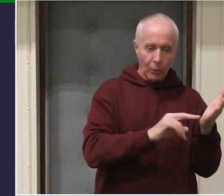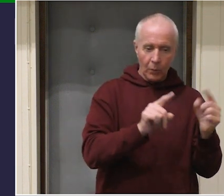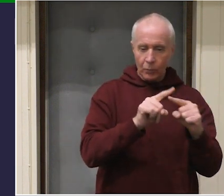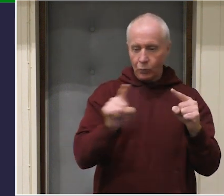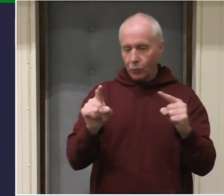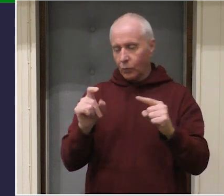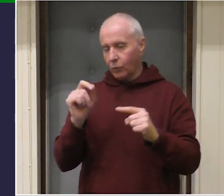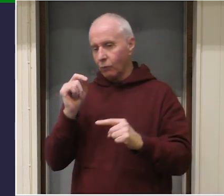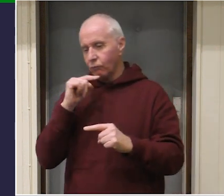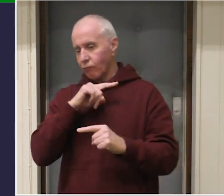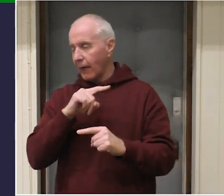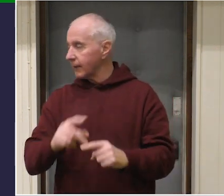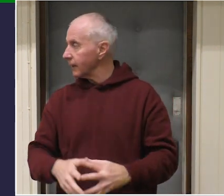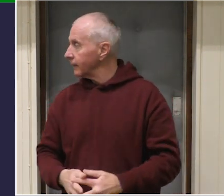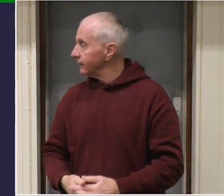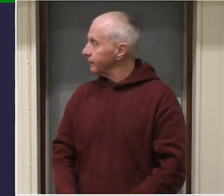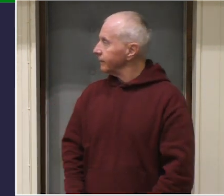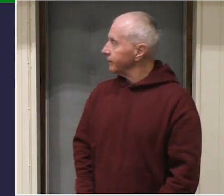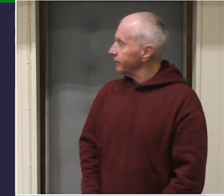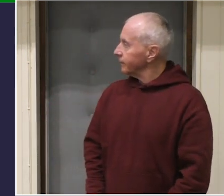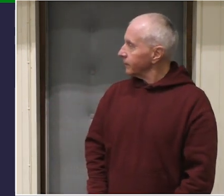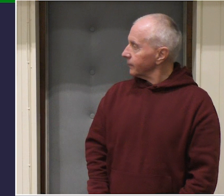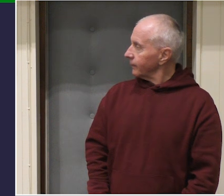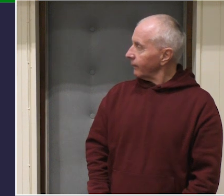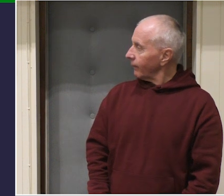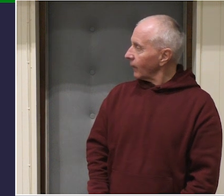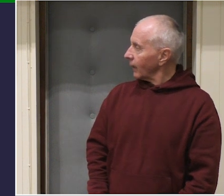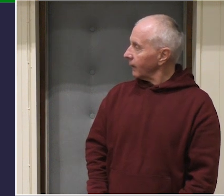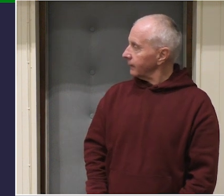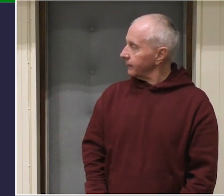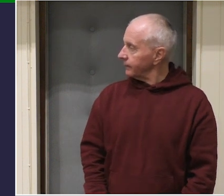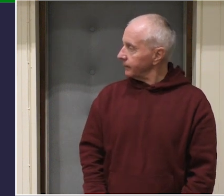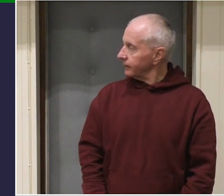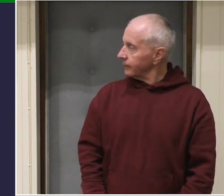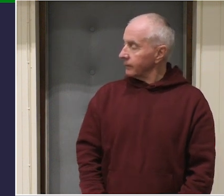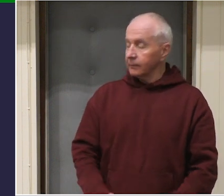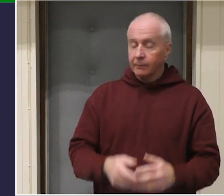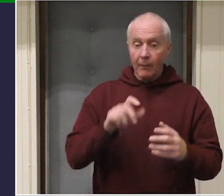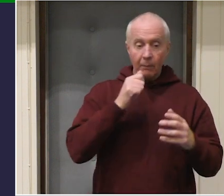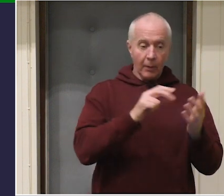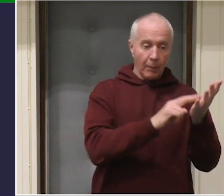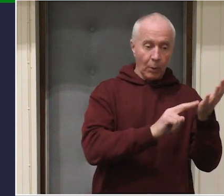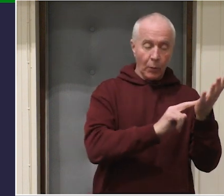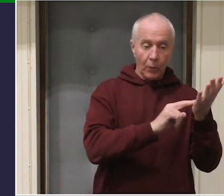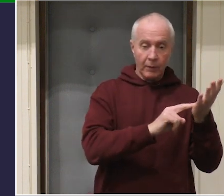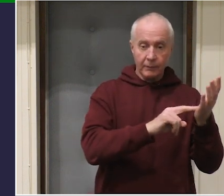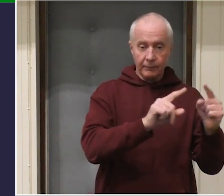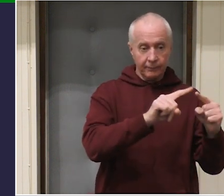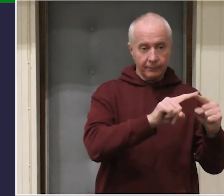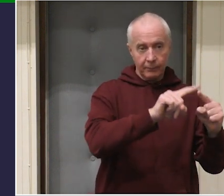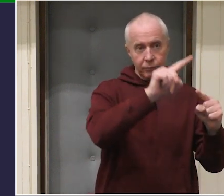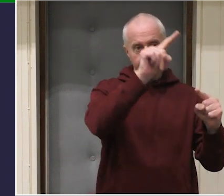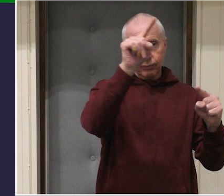star. And so, irrespective of a star, it will be big in the blue, go down in the red like